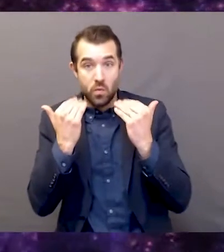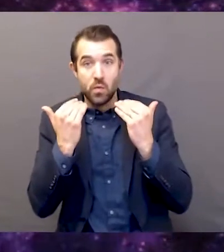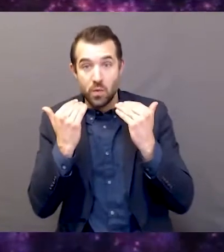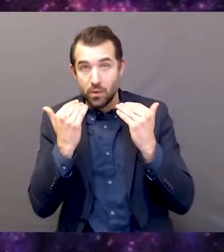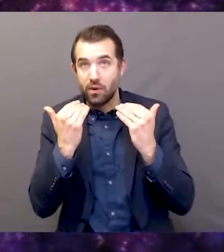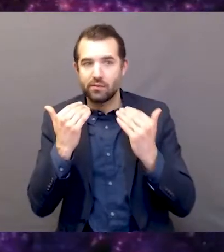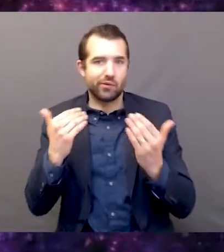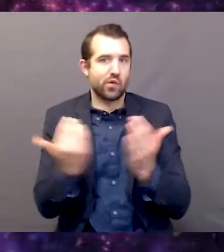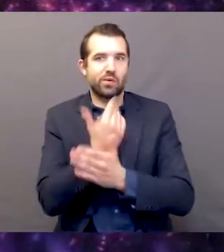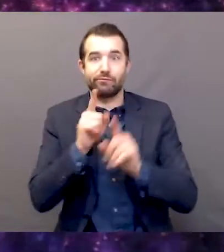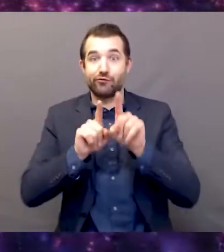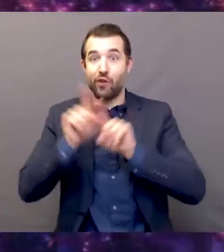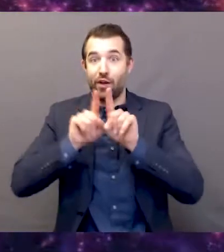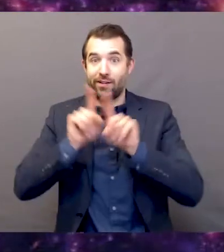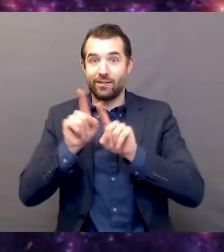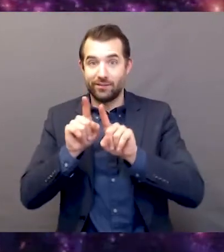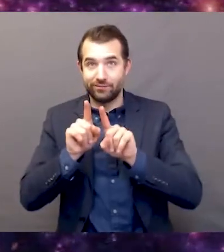So why are these clusters not cool?